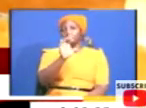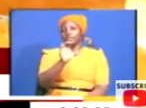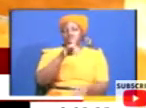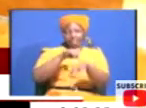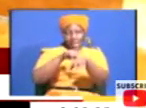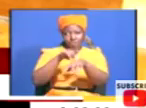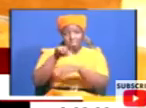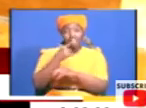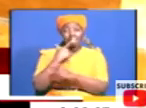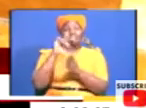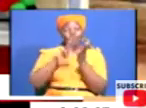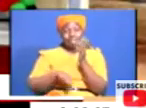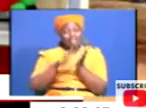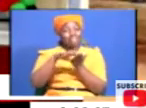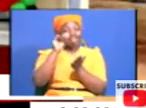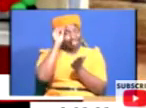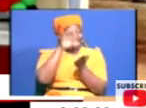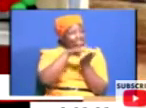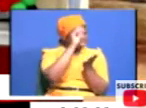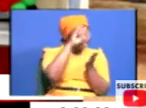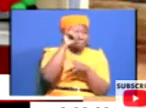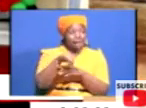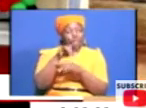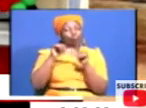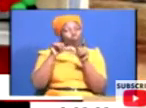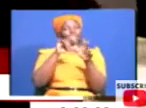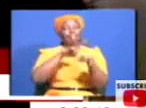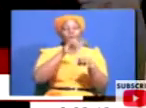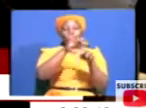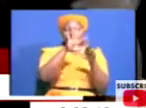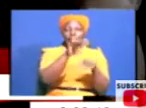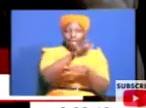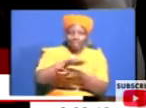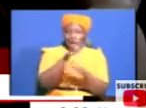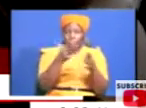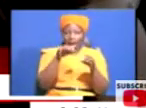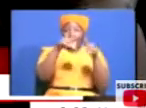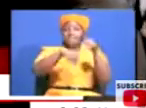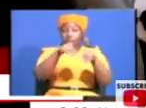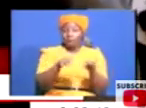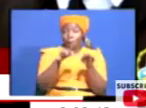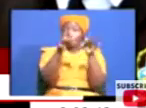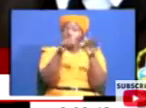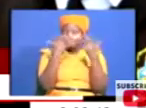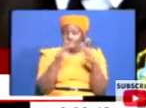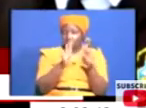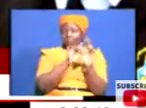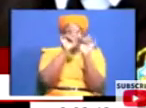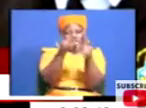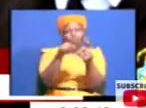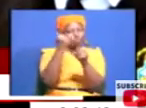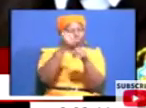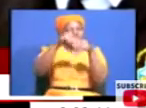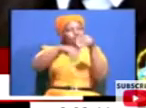stated that learning must still continue, even as voters in areas where elections were postponed go to the polls next Monday. For